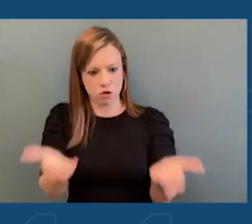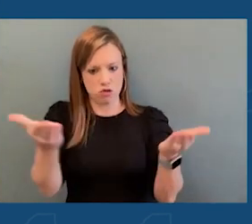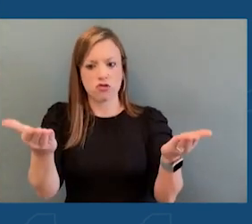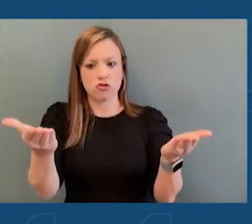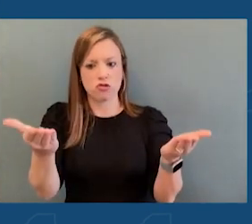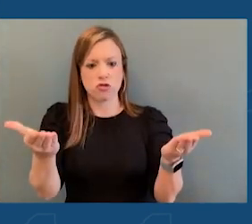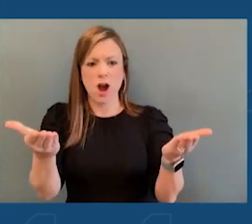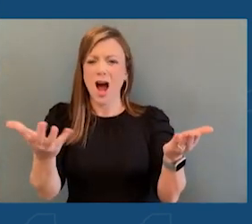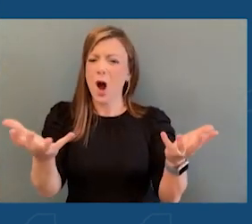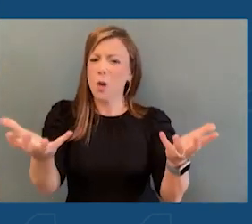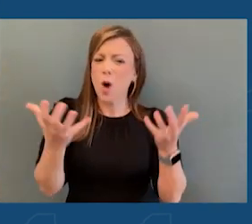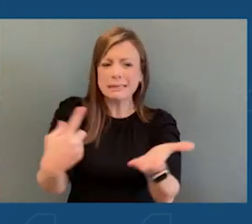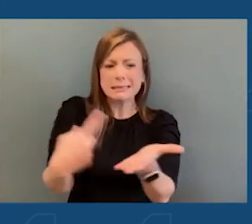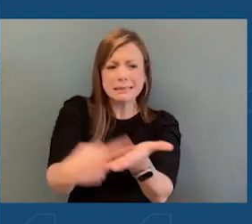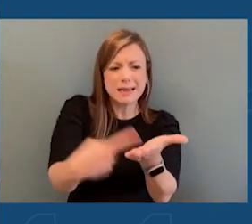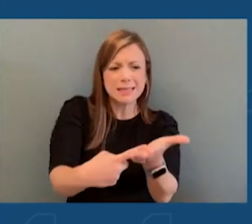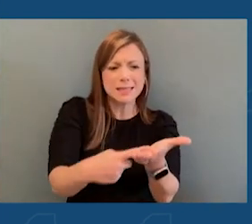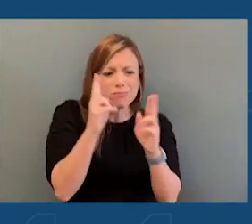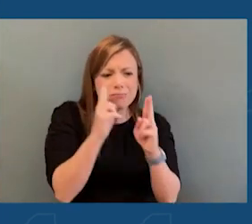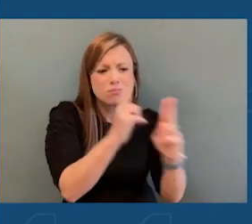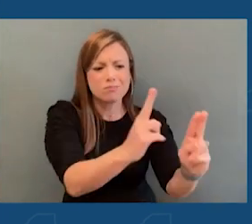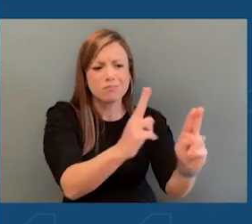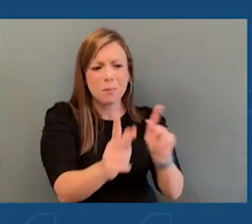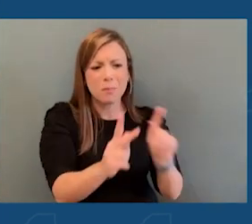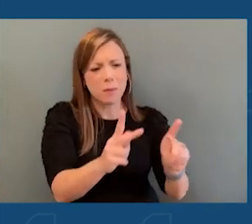us here today.